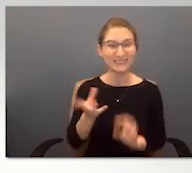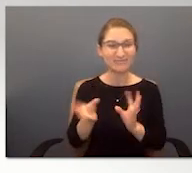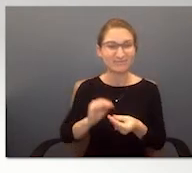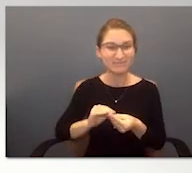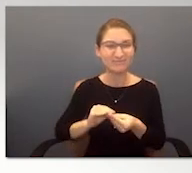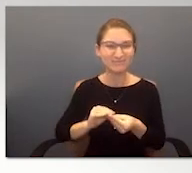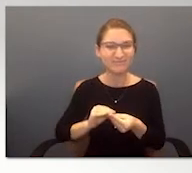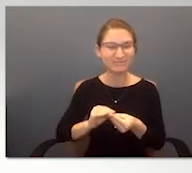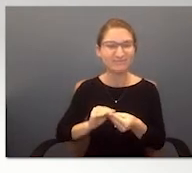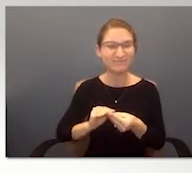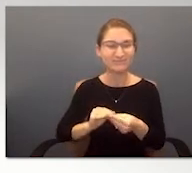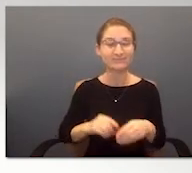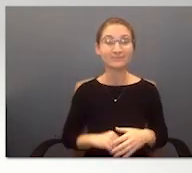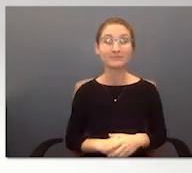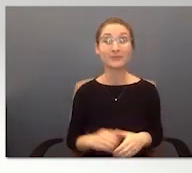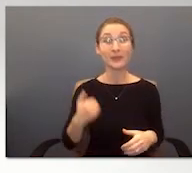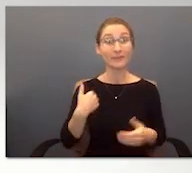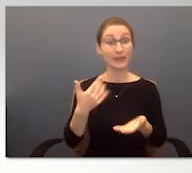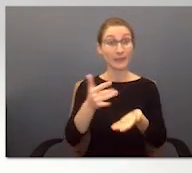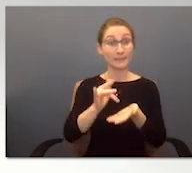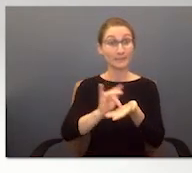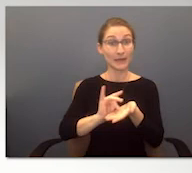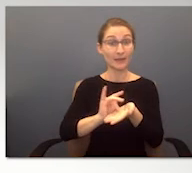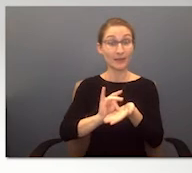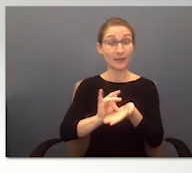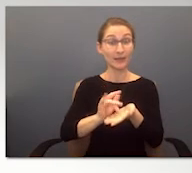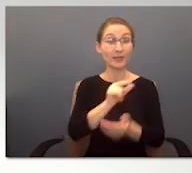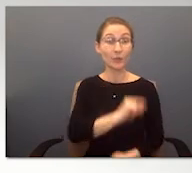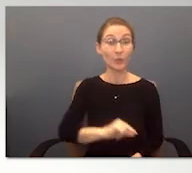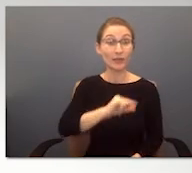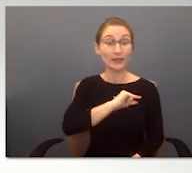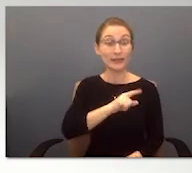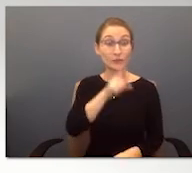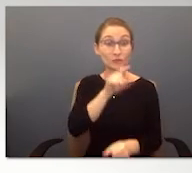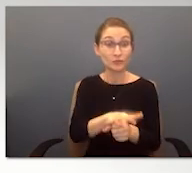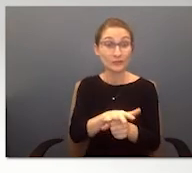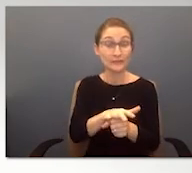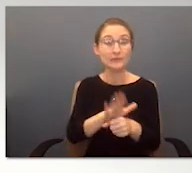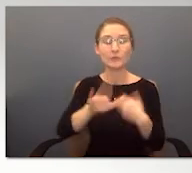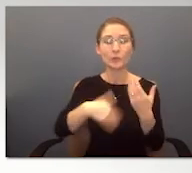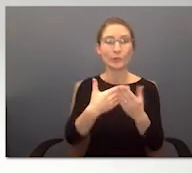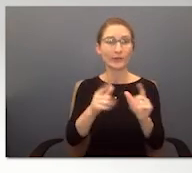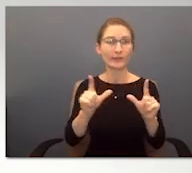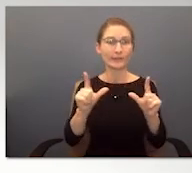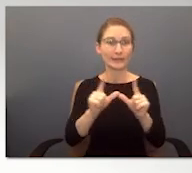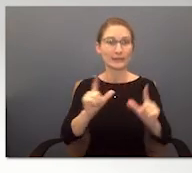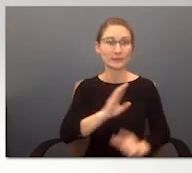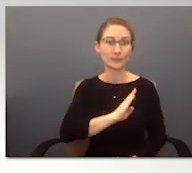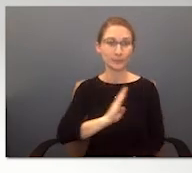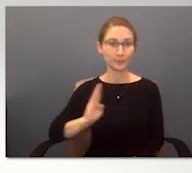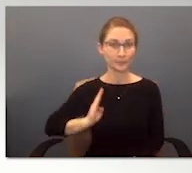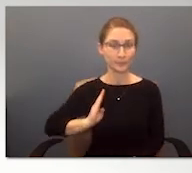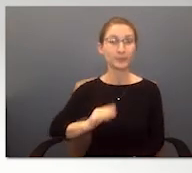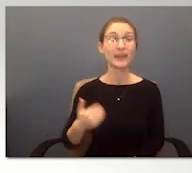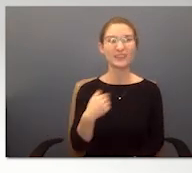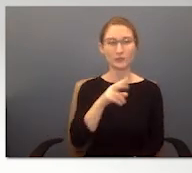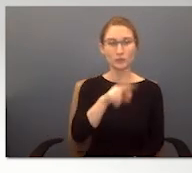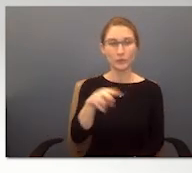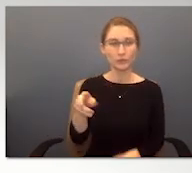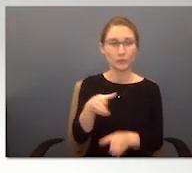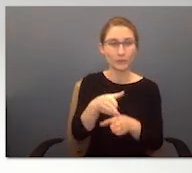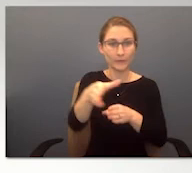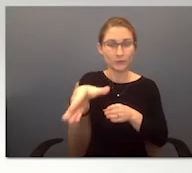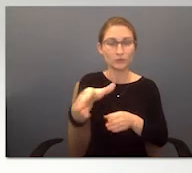Okay, medical quality assurance, this is your licensure, all of your licensure boards. There are 22 professional licensure